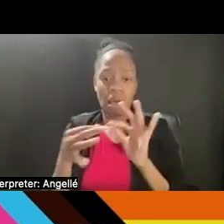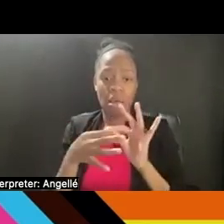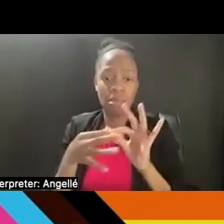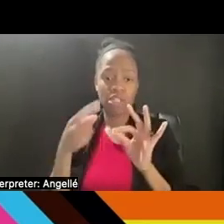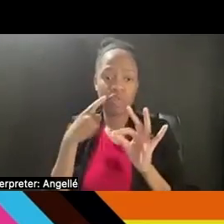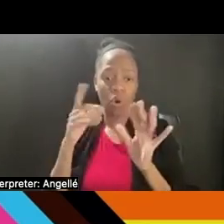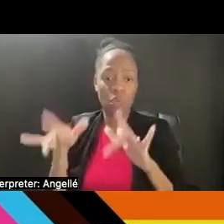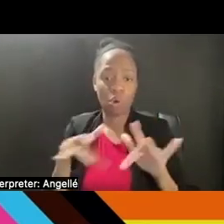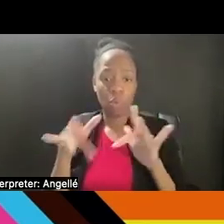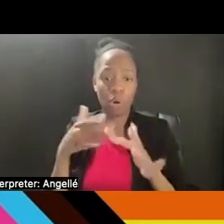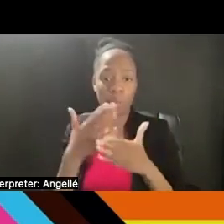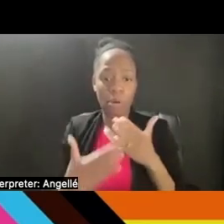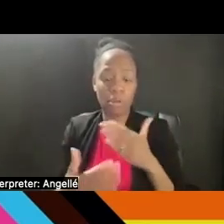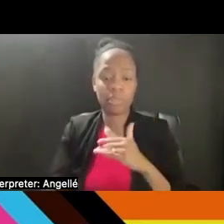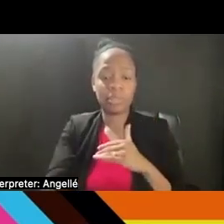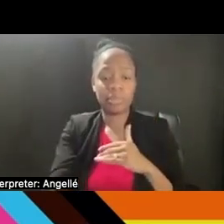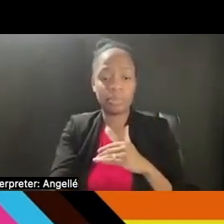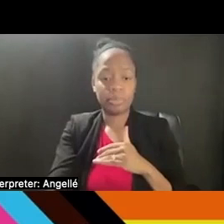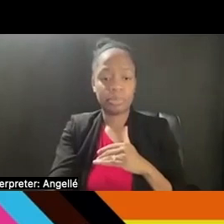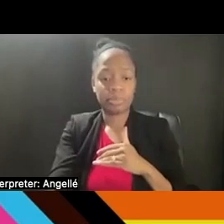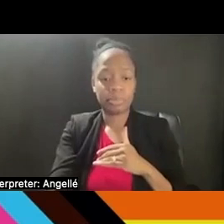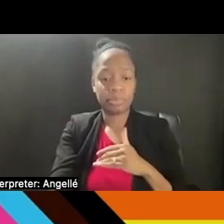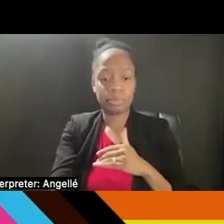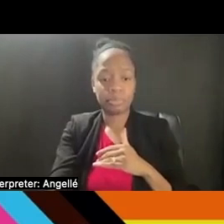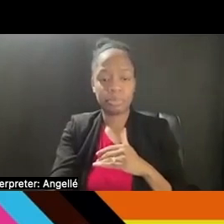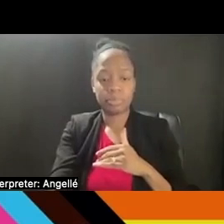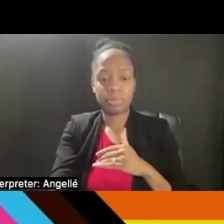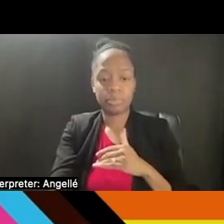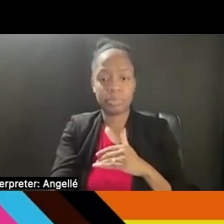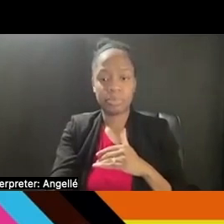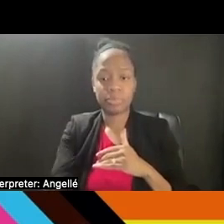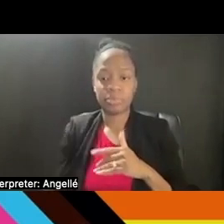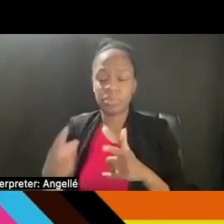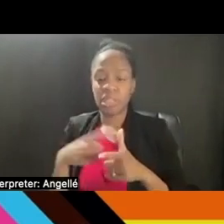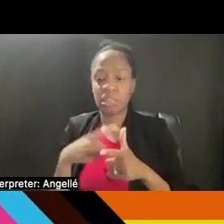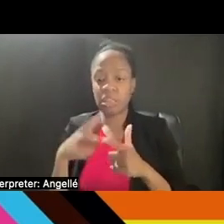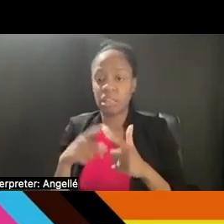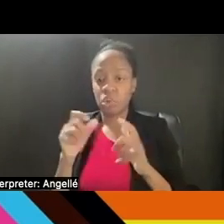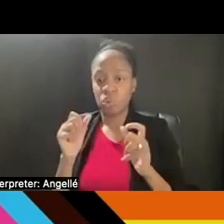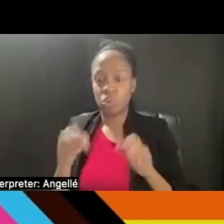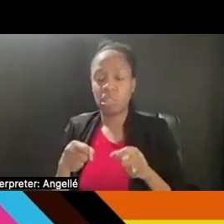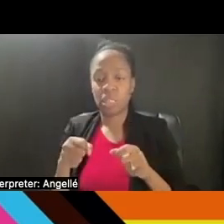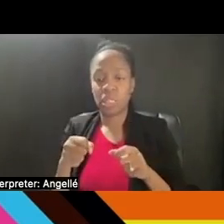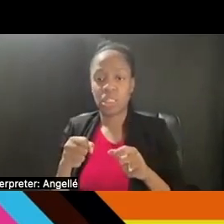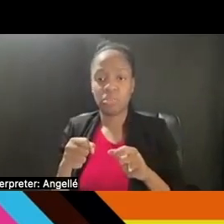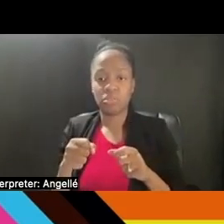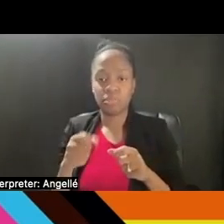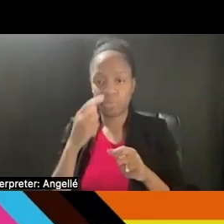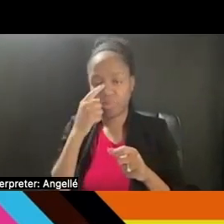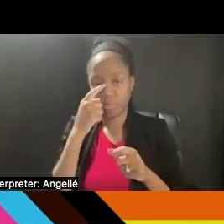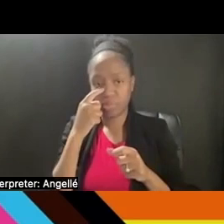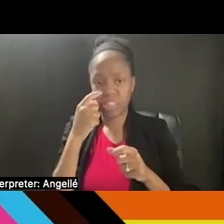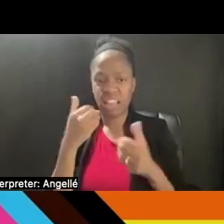recorded part of the webinar, and then we can move on to an